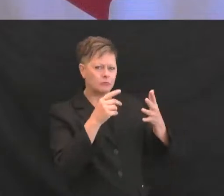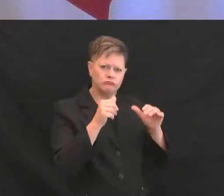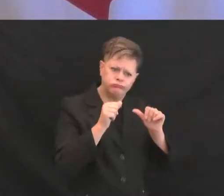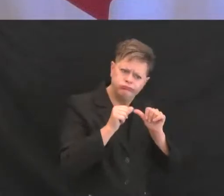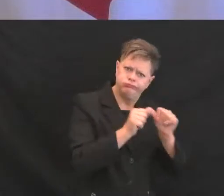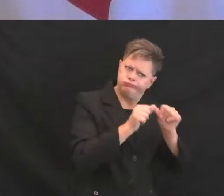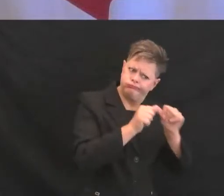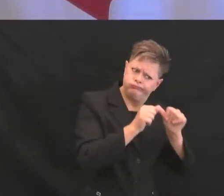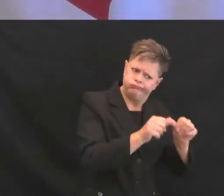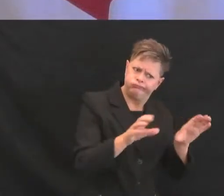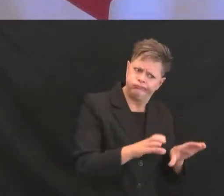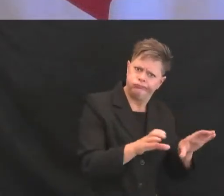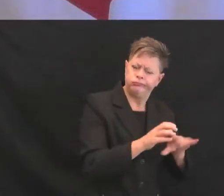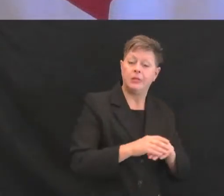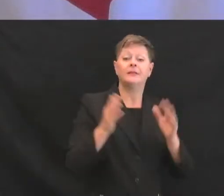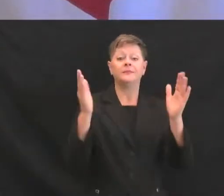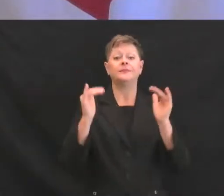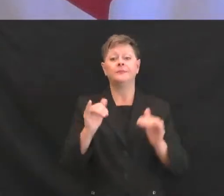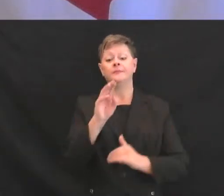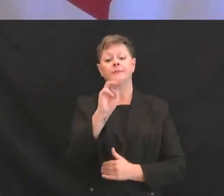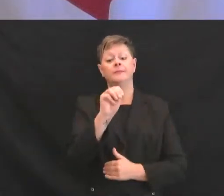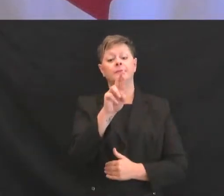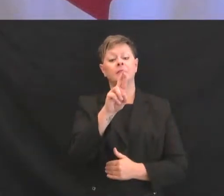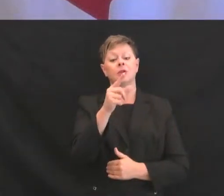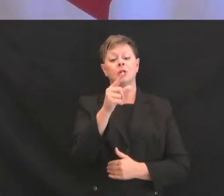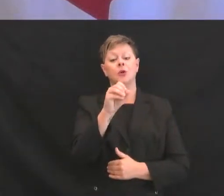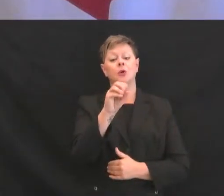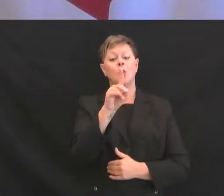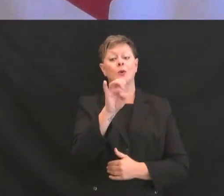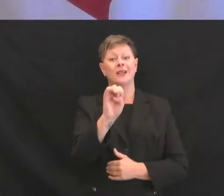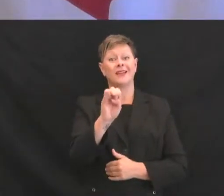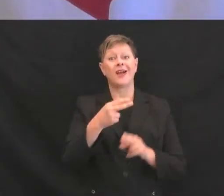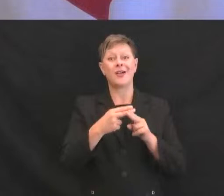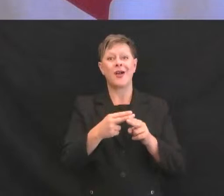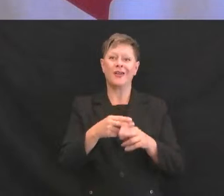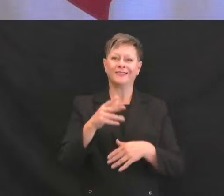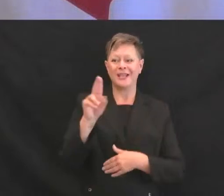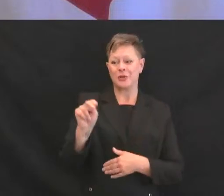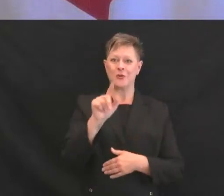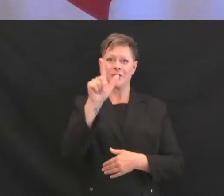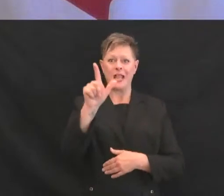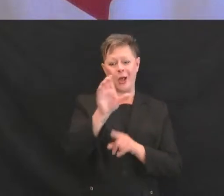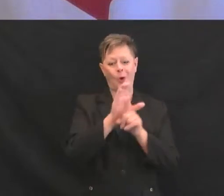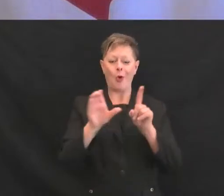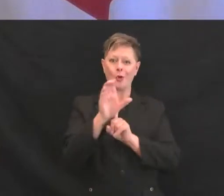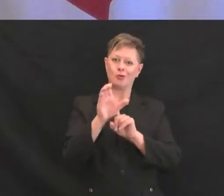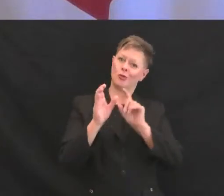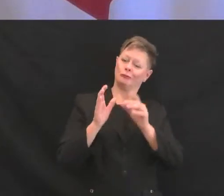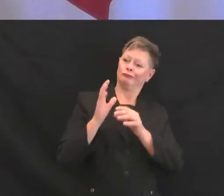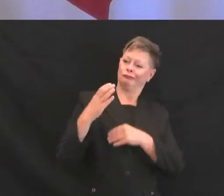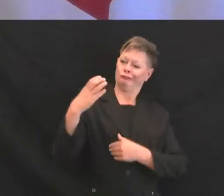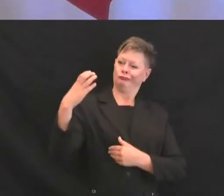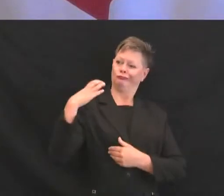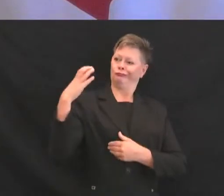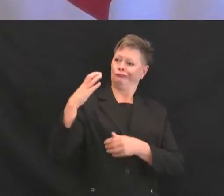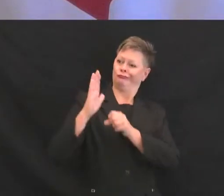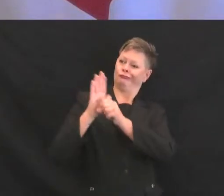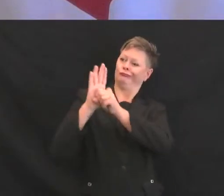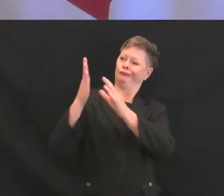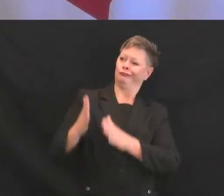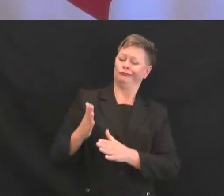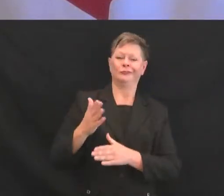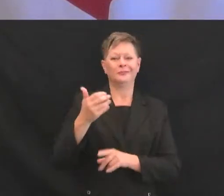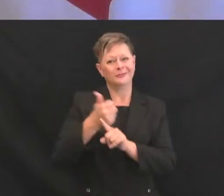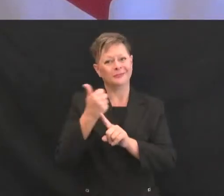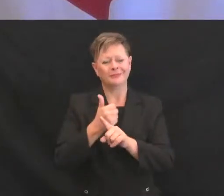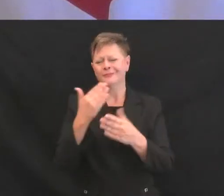Mr. Gowdy, often referred to as Labrador's unofficial cultural ambassador, thank you for raising awareness